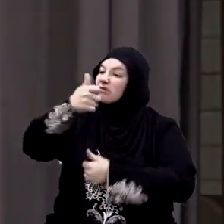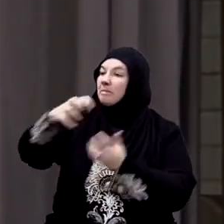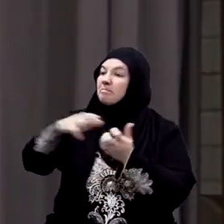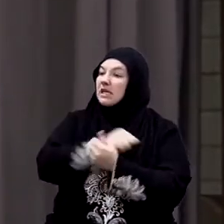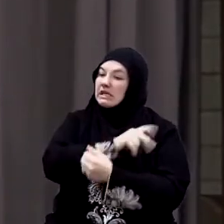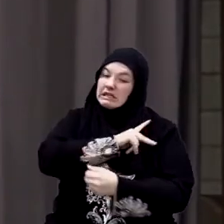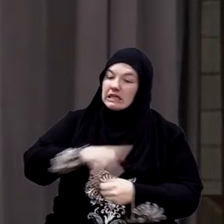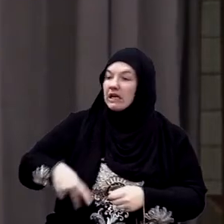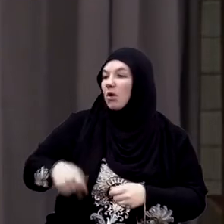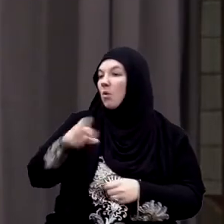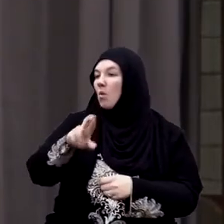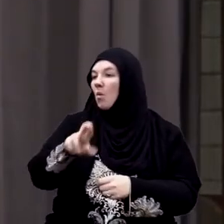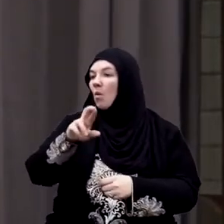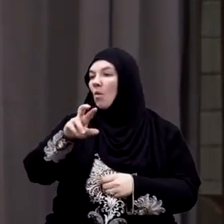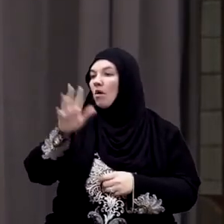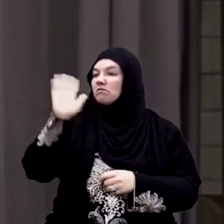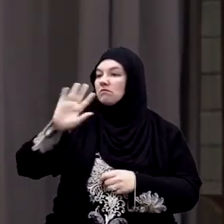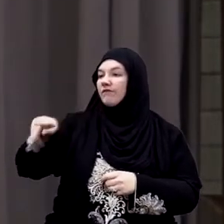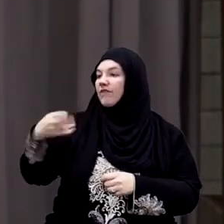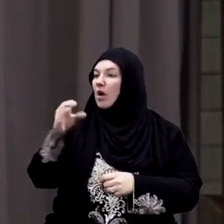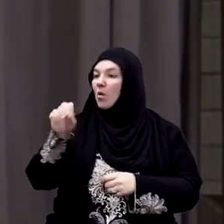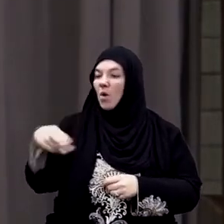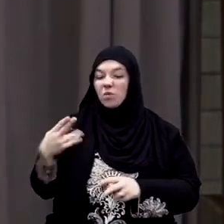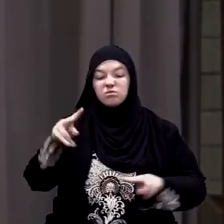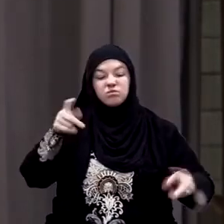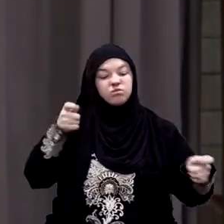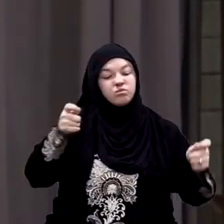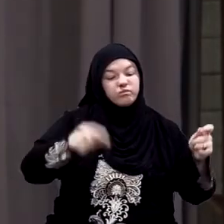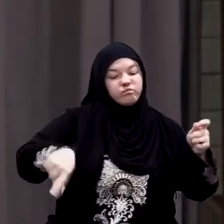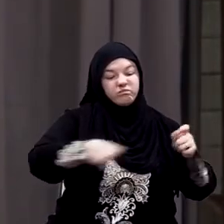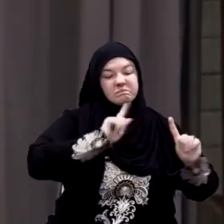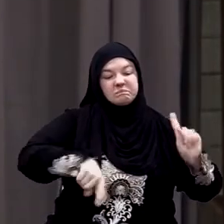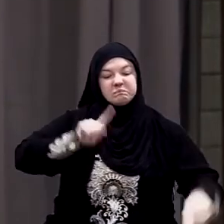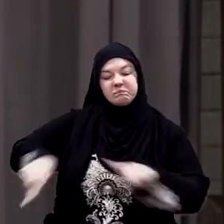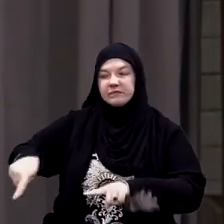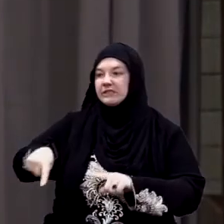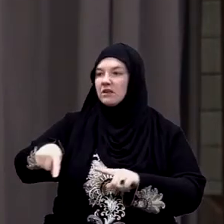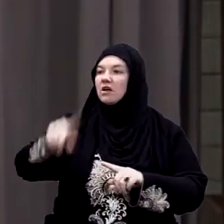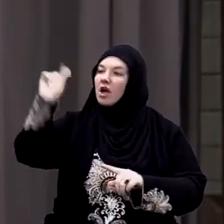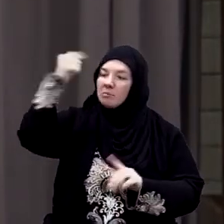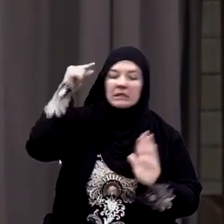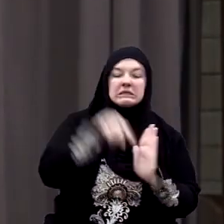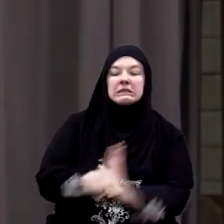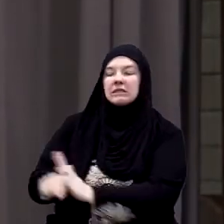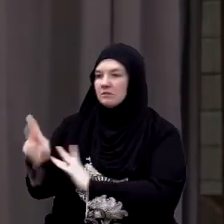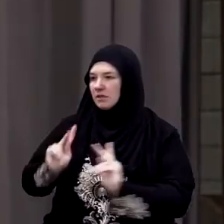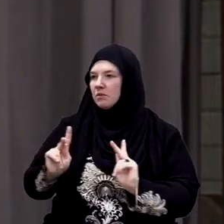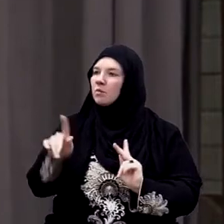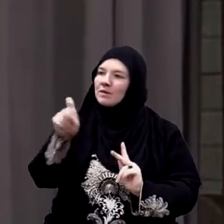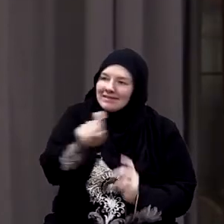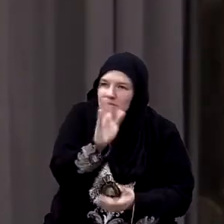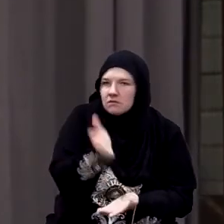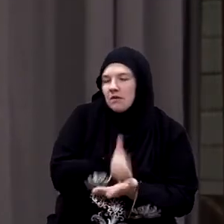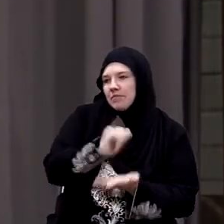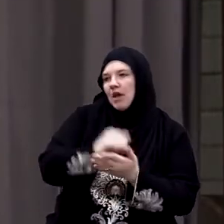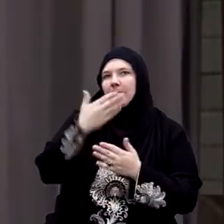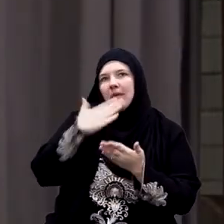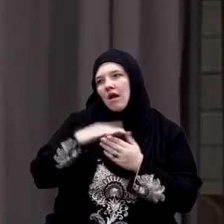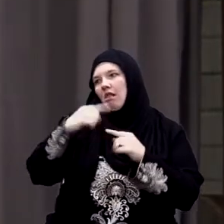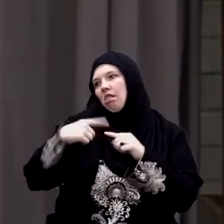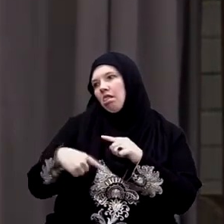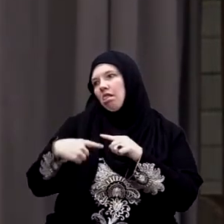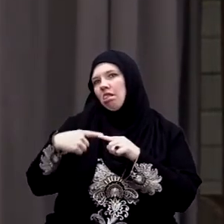diseases are going to be taken care of once we focus on raising a